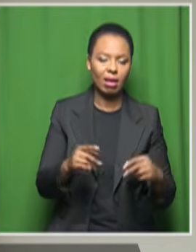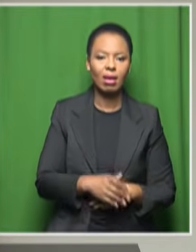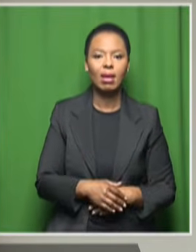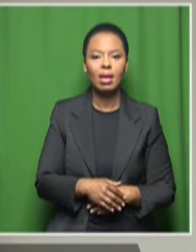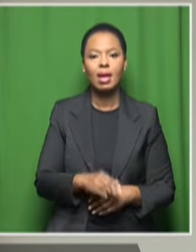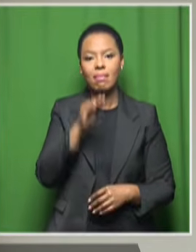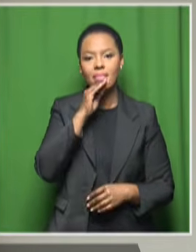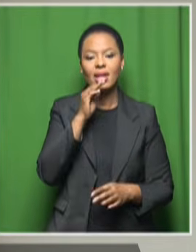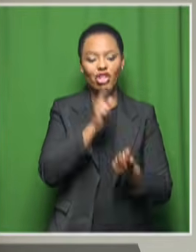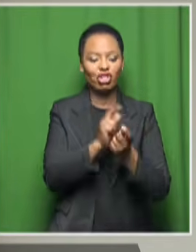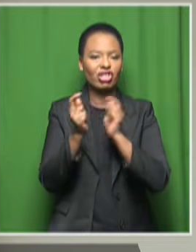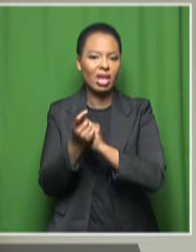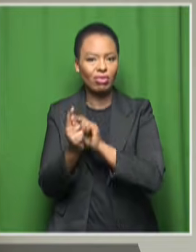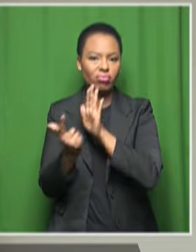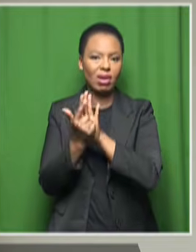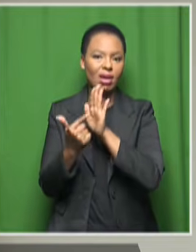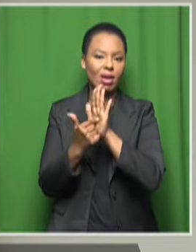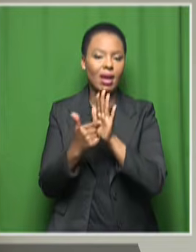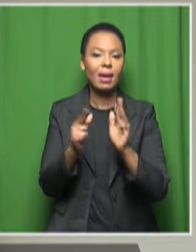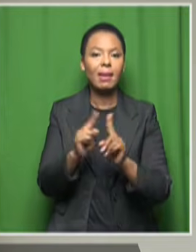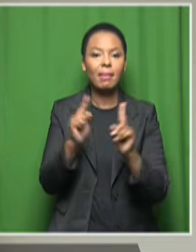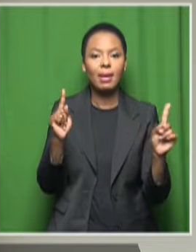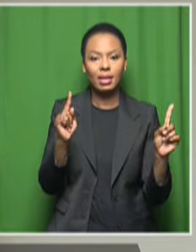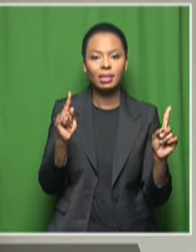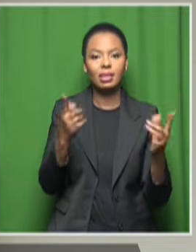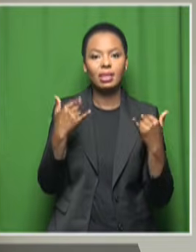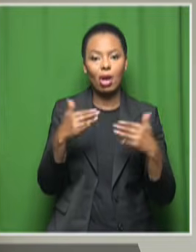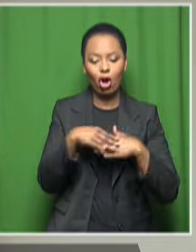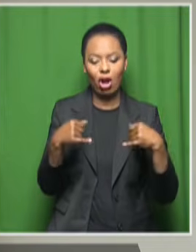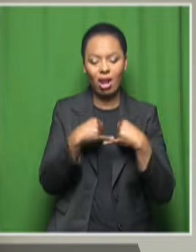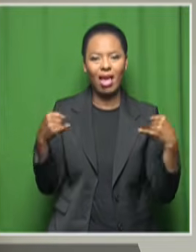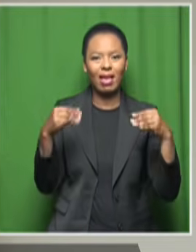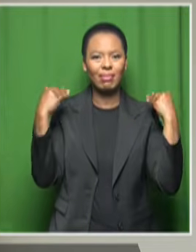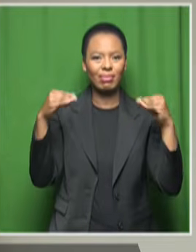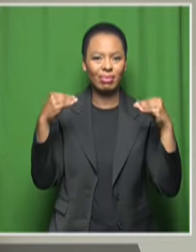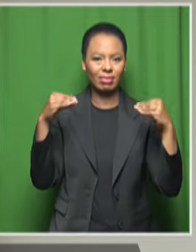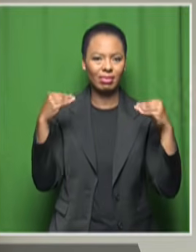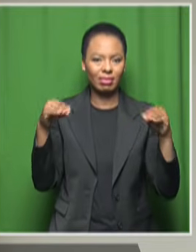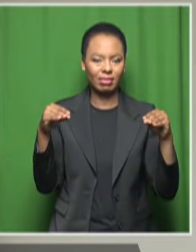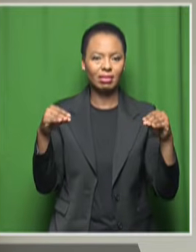change management. But online trading is a phenomenon that allows